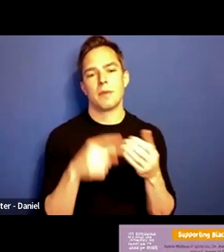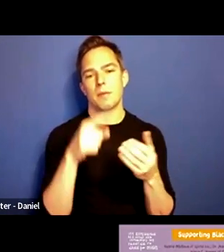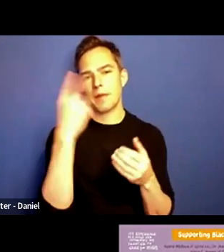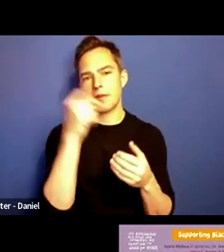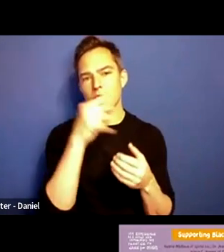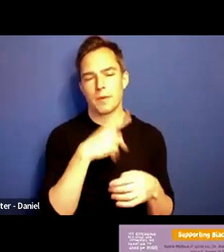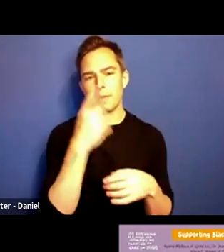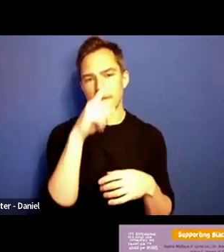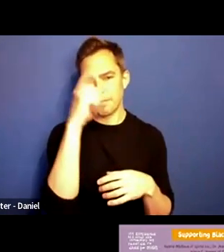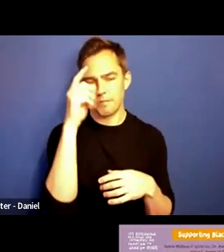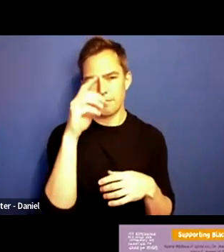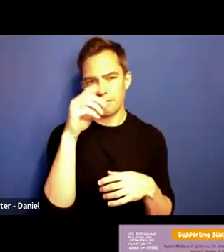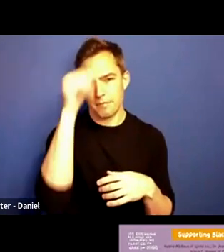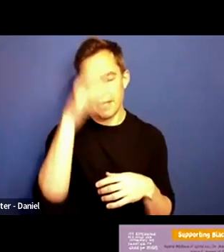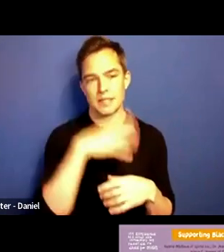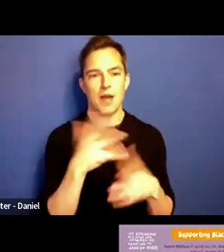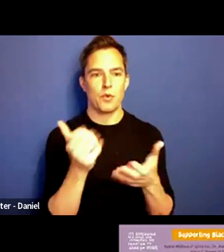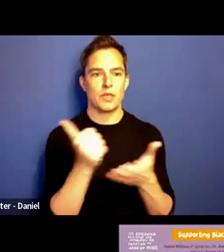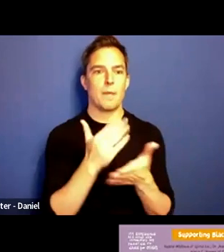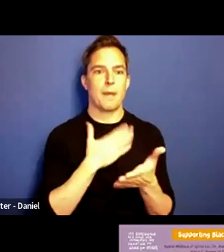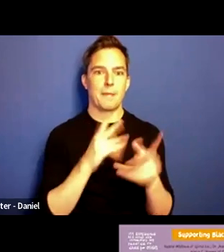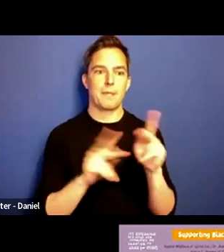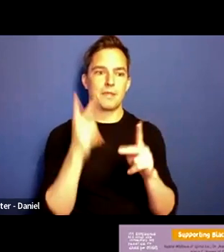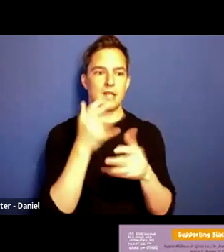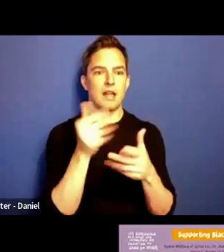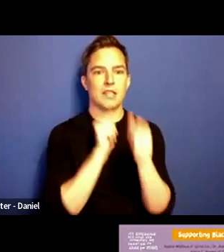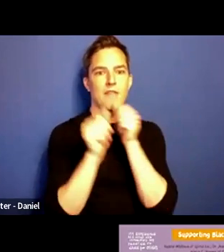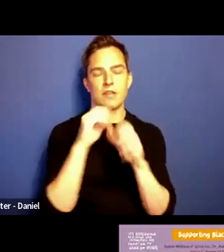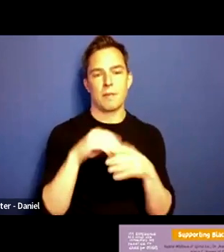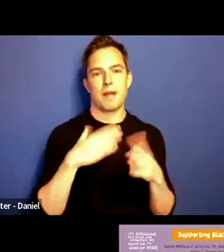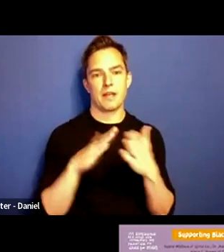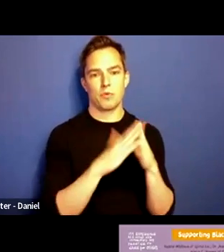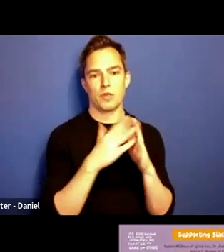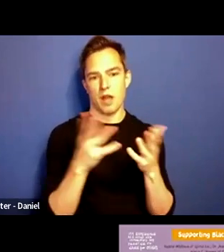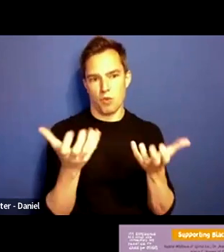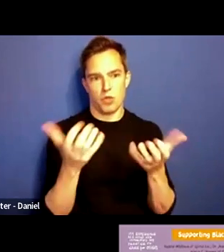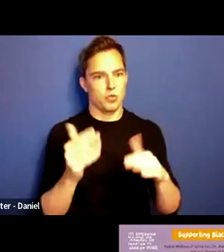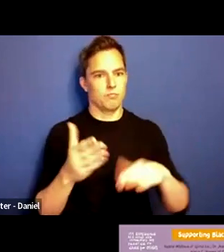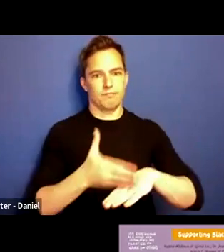men. I was just like, I want to help my people. I see a lot of suffering within my community. I want to make it better.